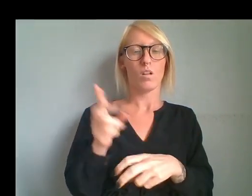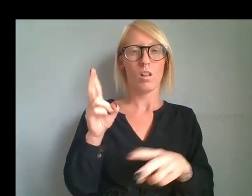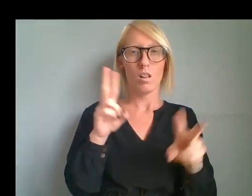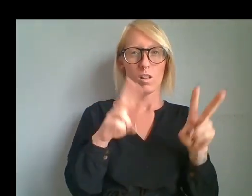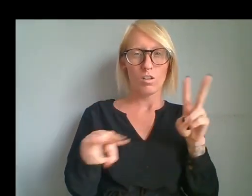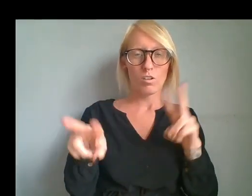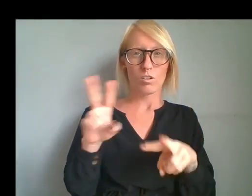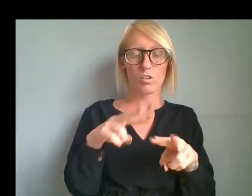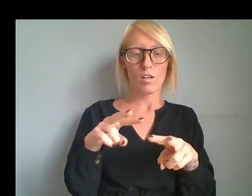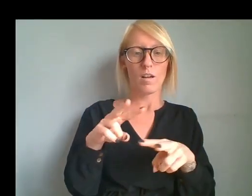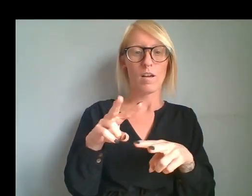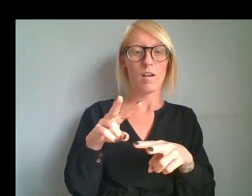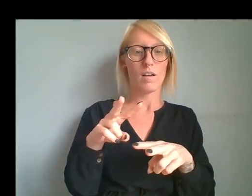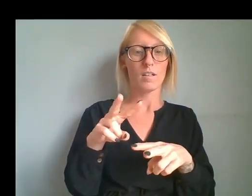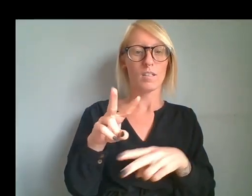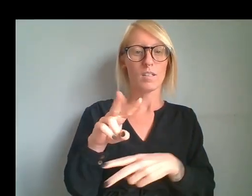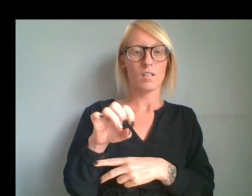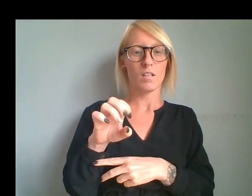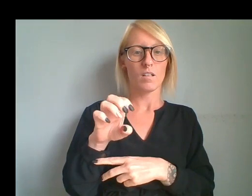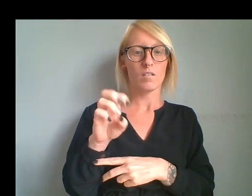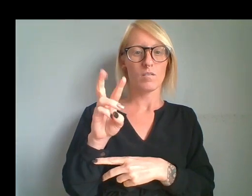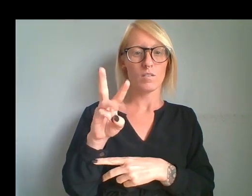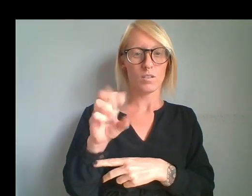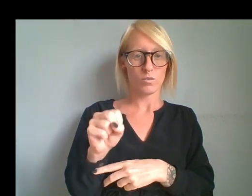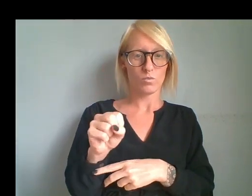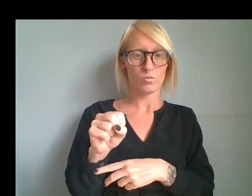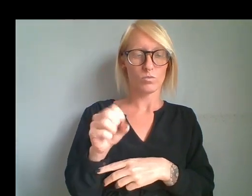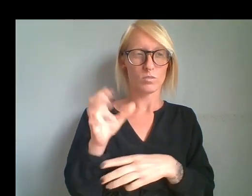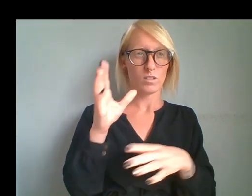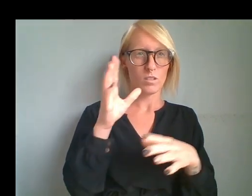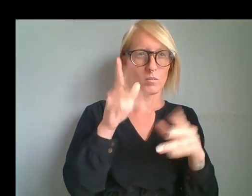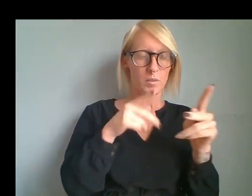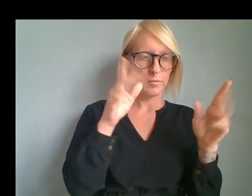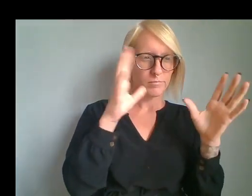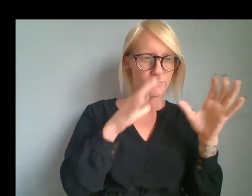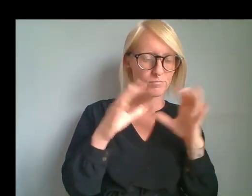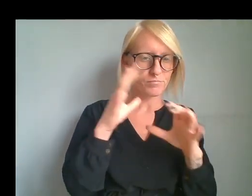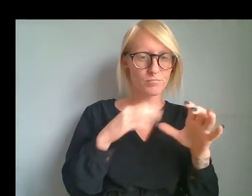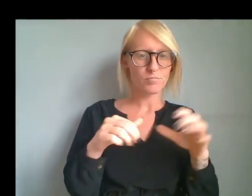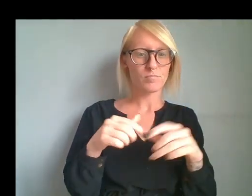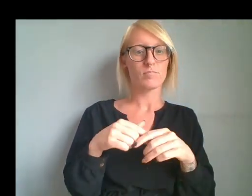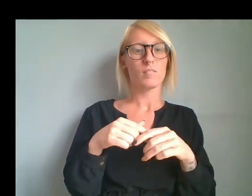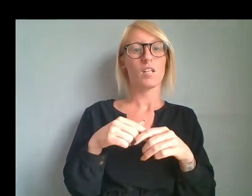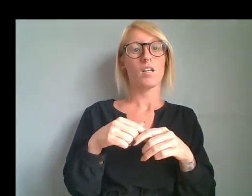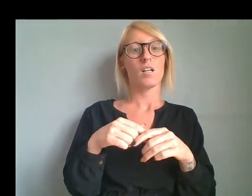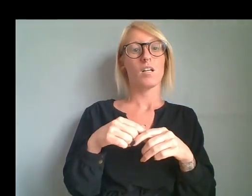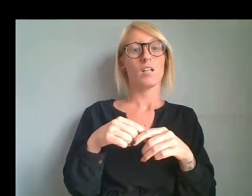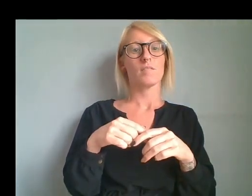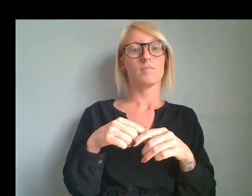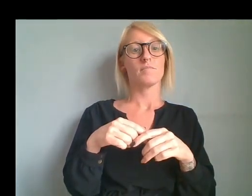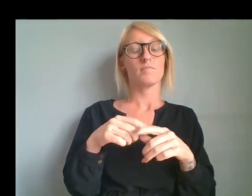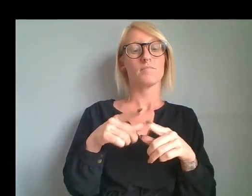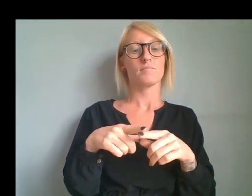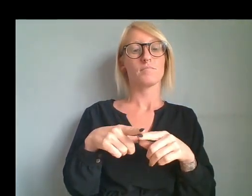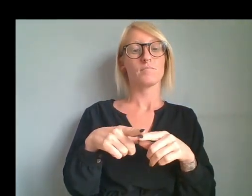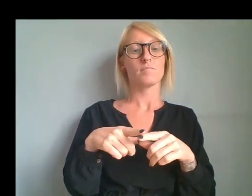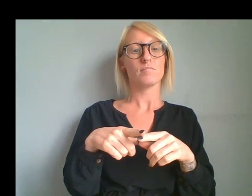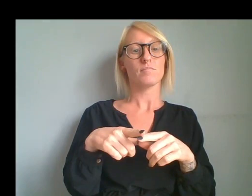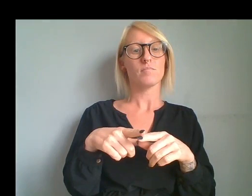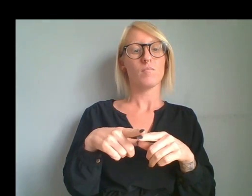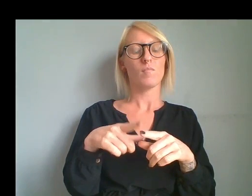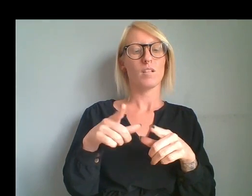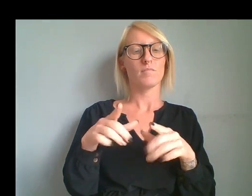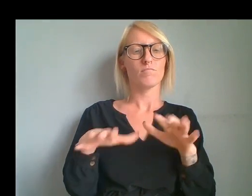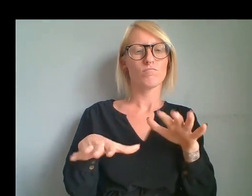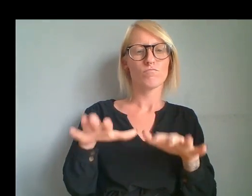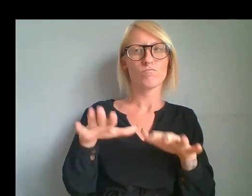and Google Analytics. I could do a whole other talk just on Google Analytics, but that's a way for you to monitor how many people are coming to your blog.